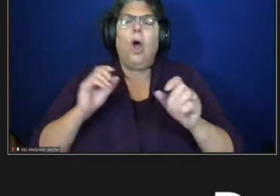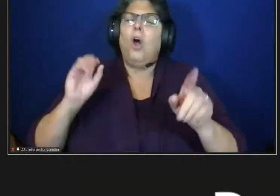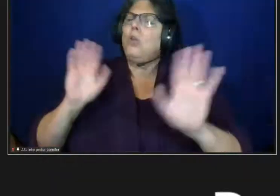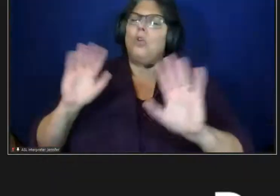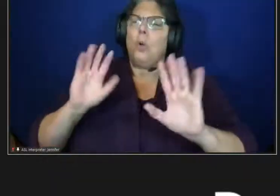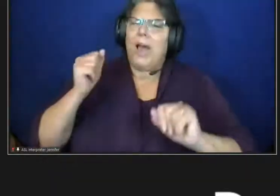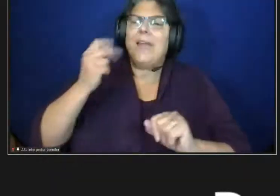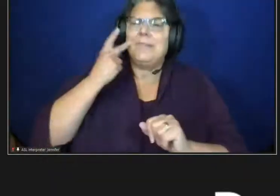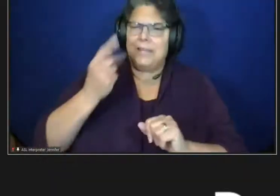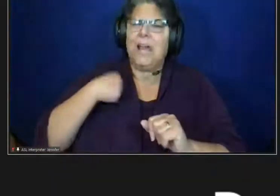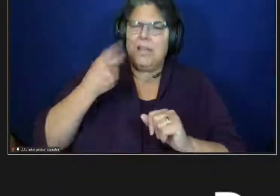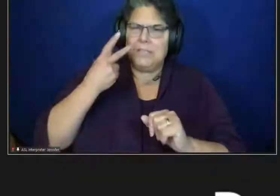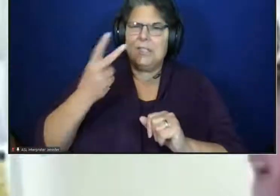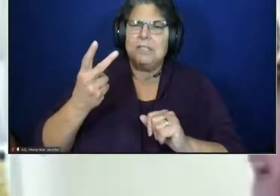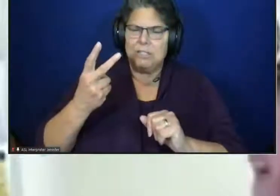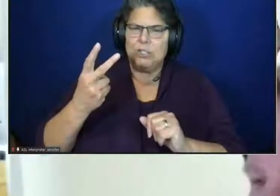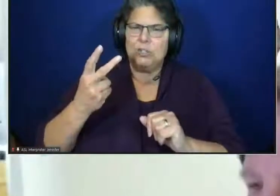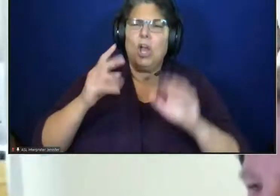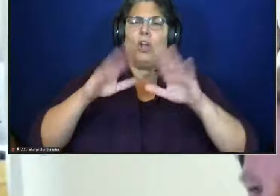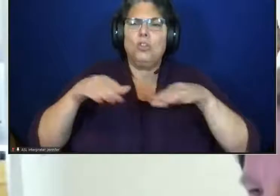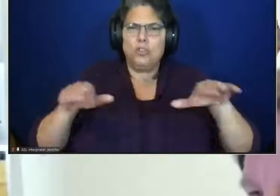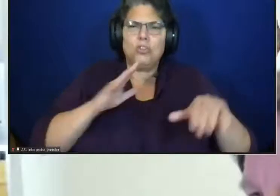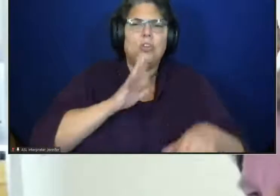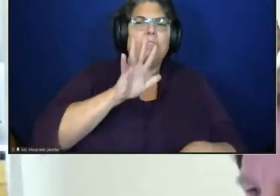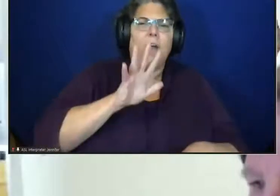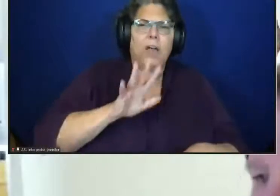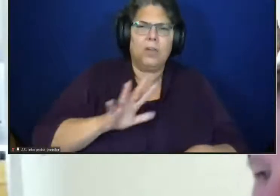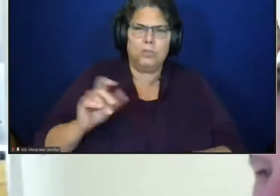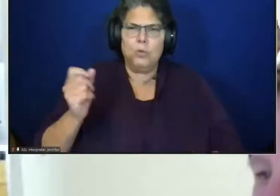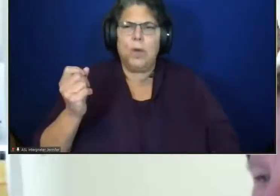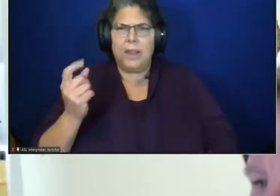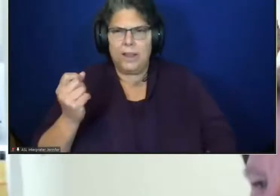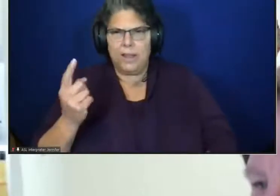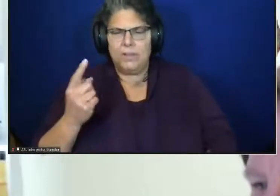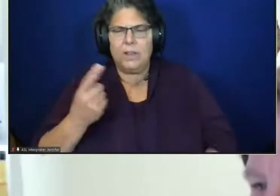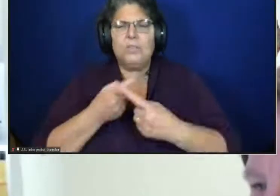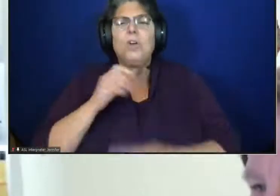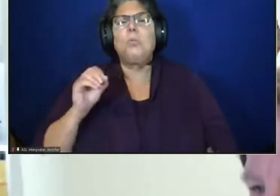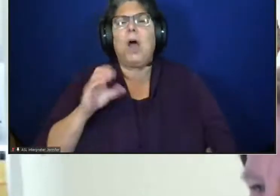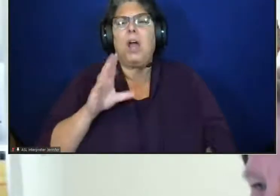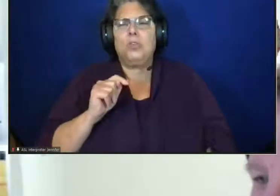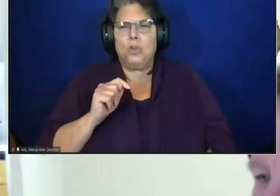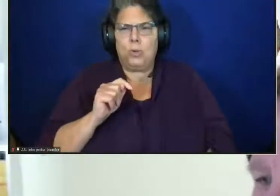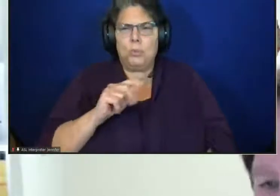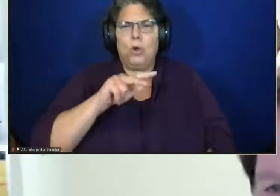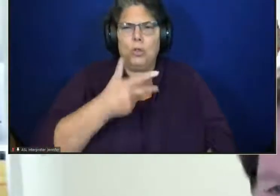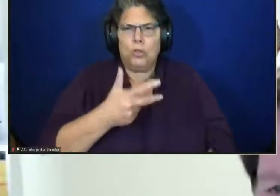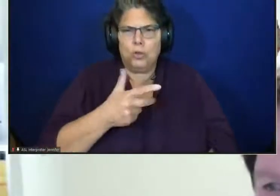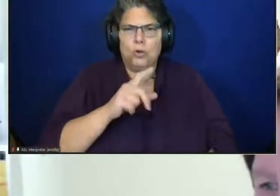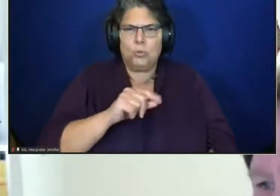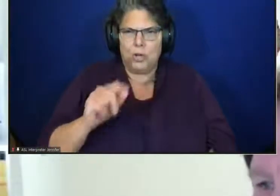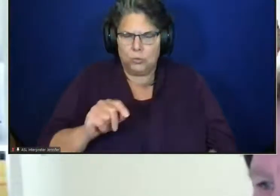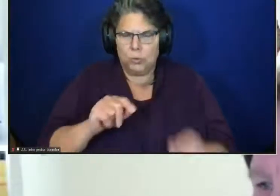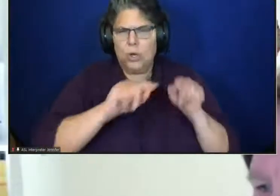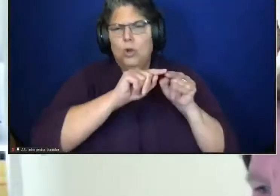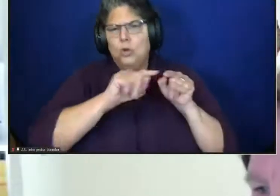what you're saying. Okay. Children 5 to 11 years old from October 3rd, 2020 to October